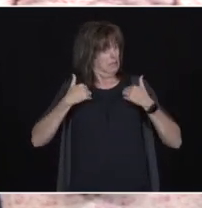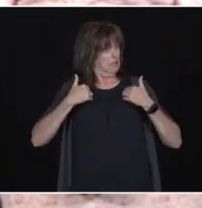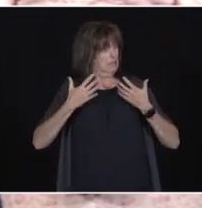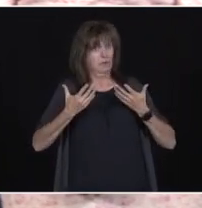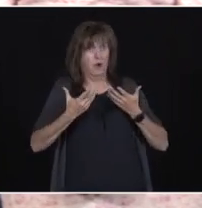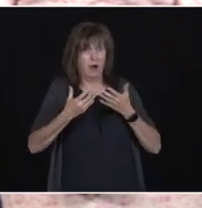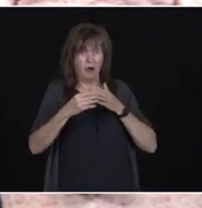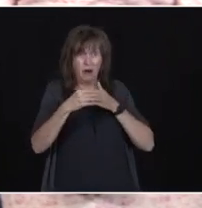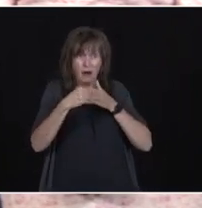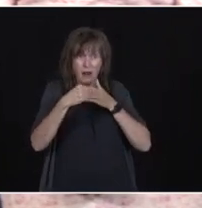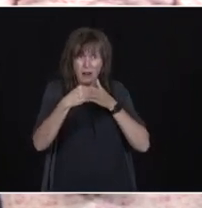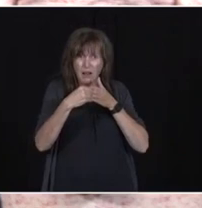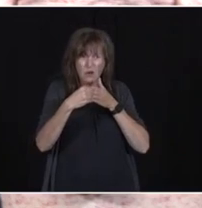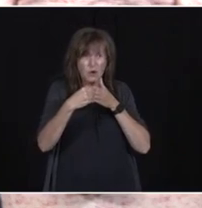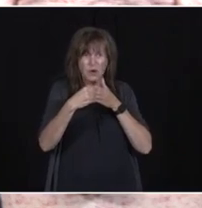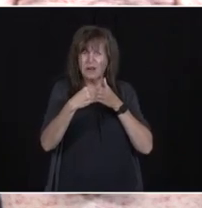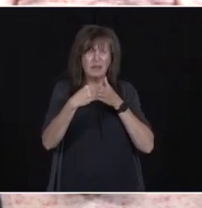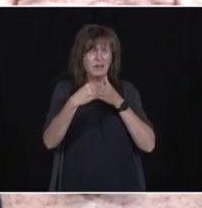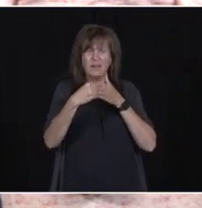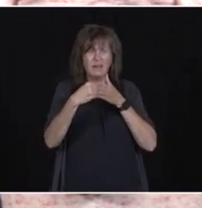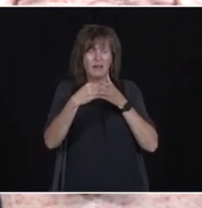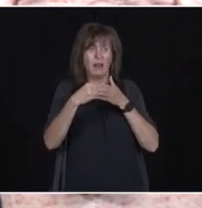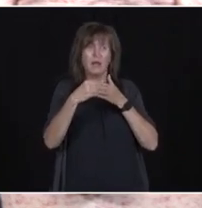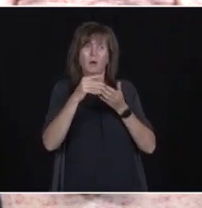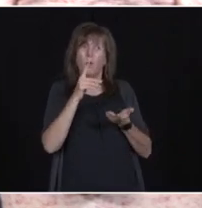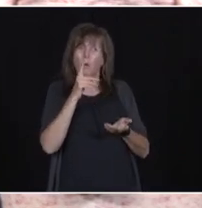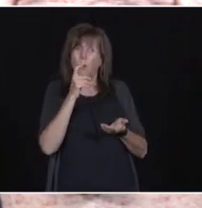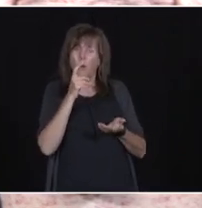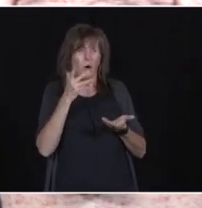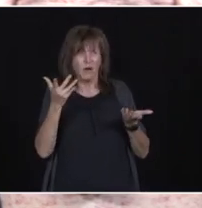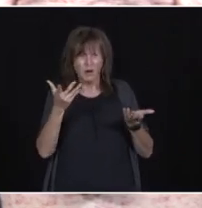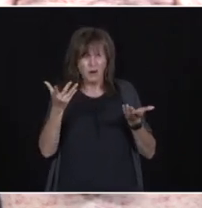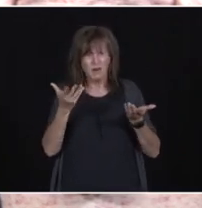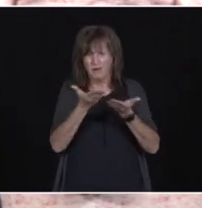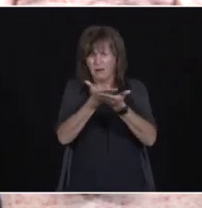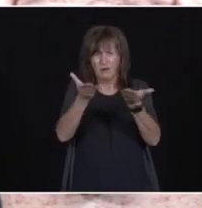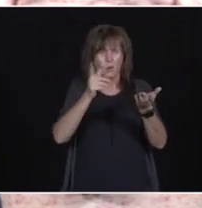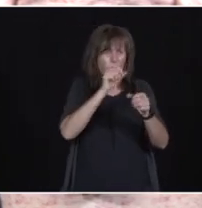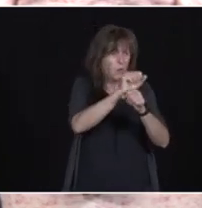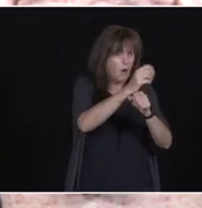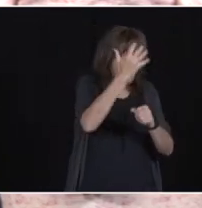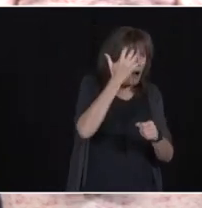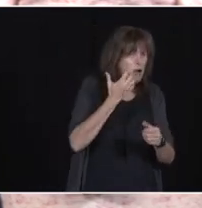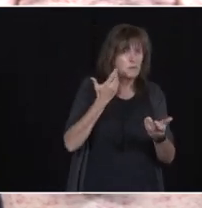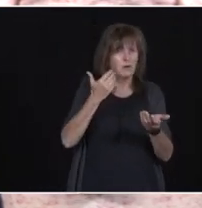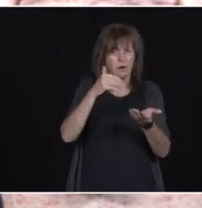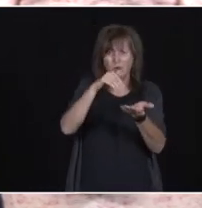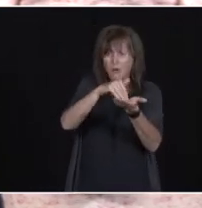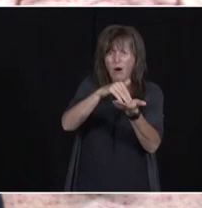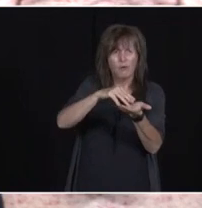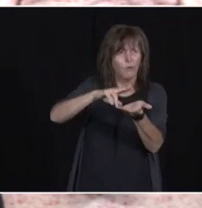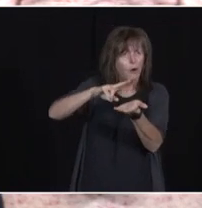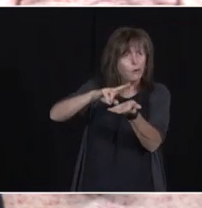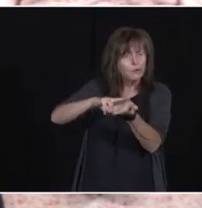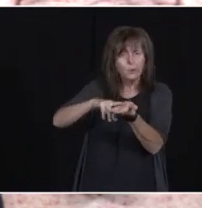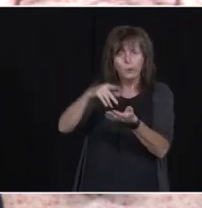frontline healthcare workers. But when you look at 28,000 tests and we came out with 77